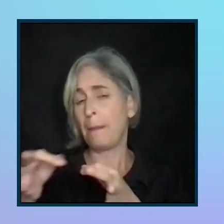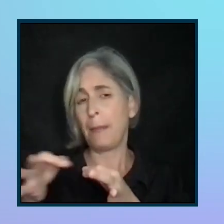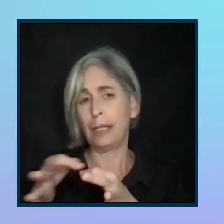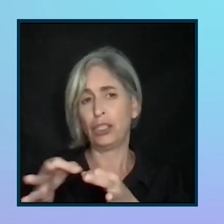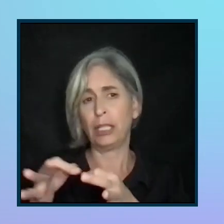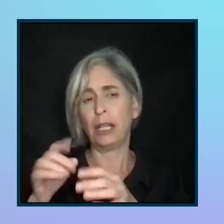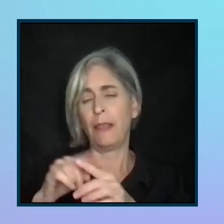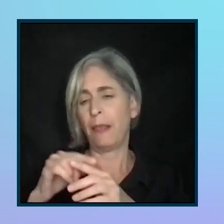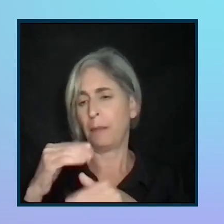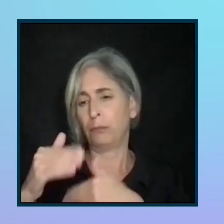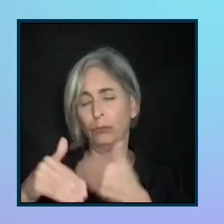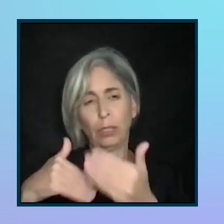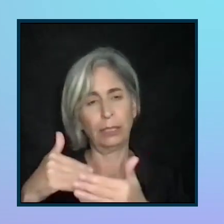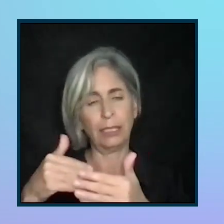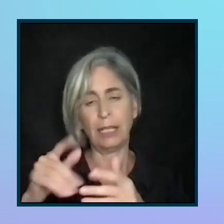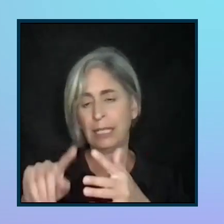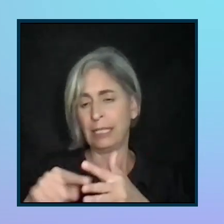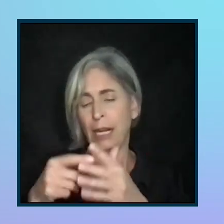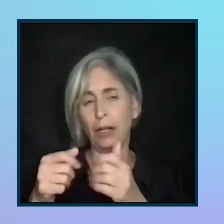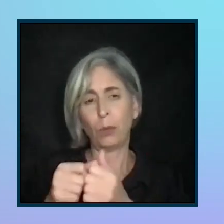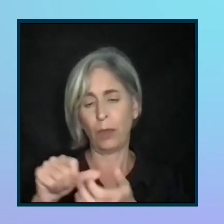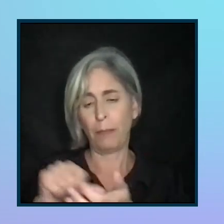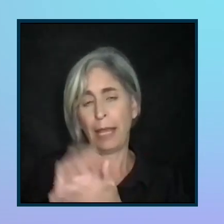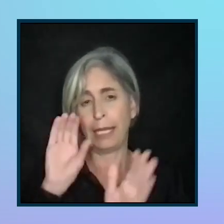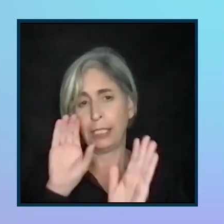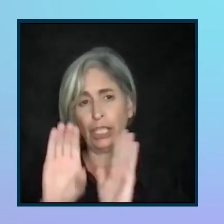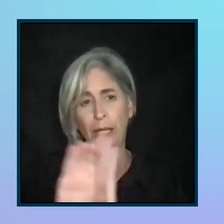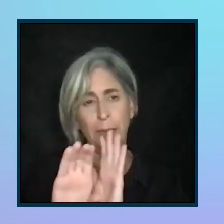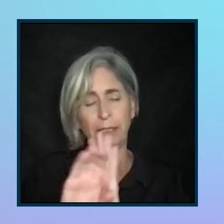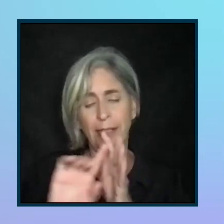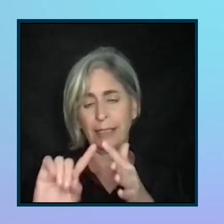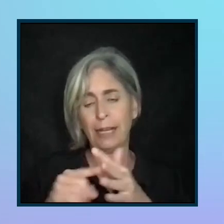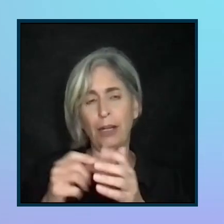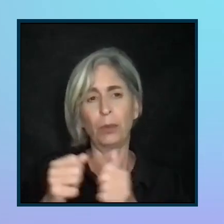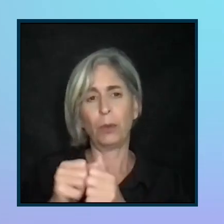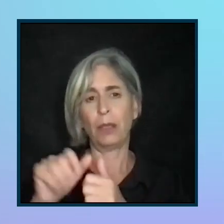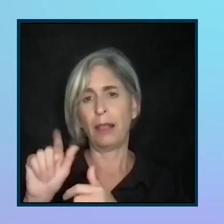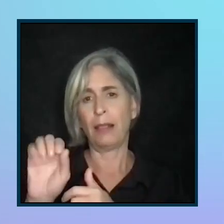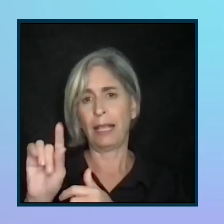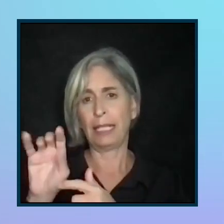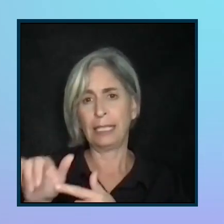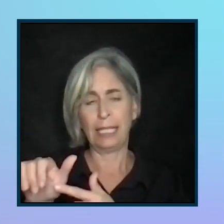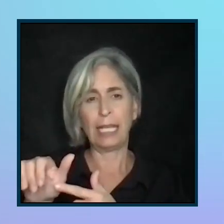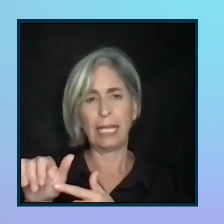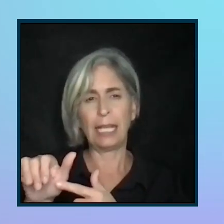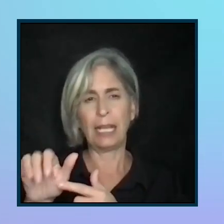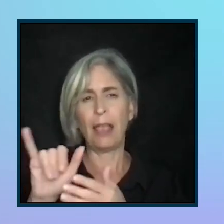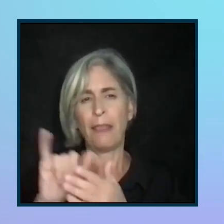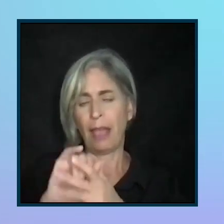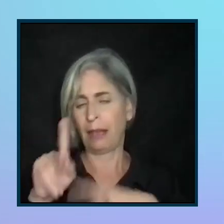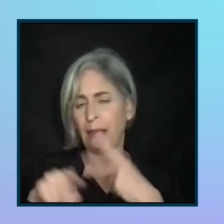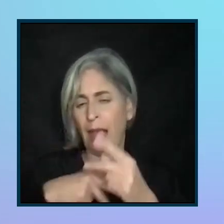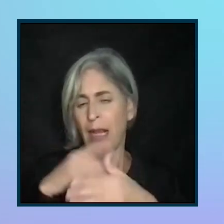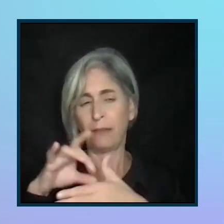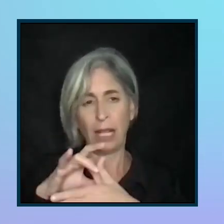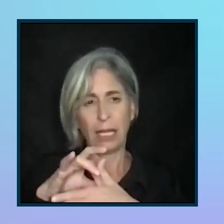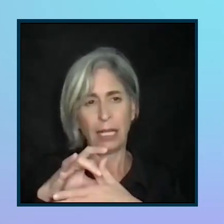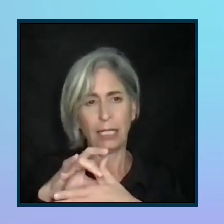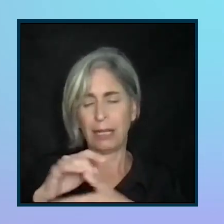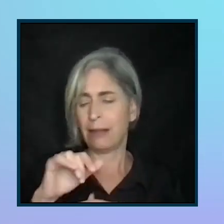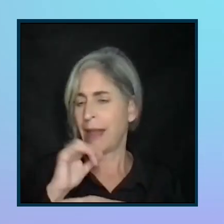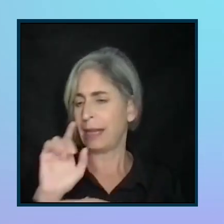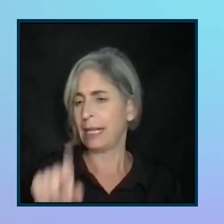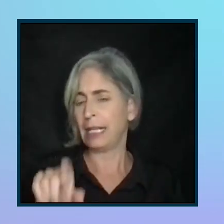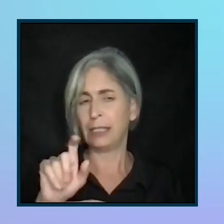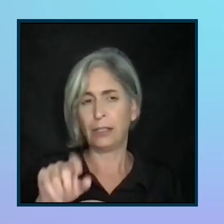modular process. So if we're starting with page images or we're starting with a legacy PDF, that type of content, it isn't